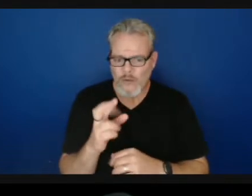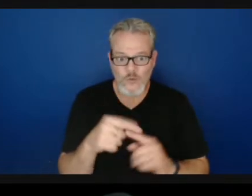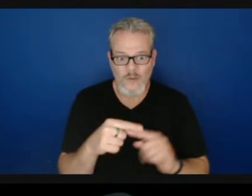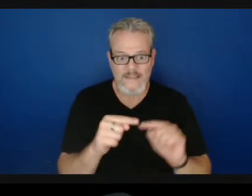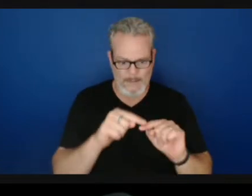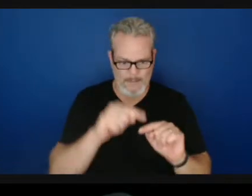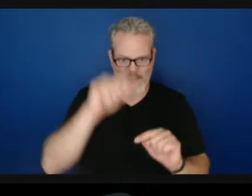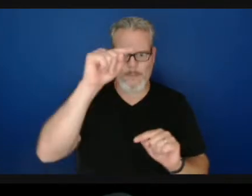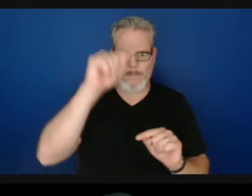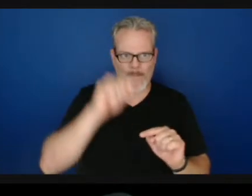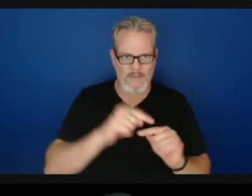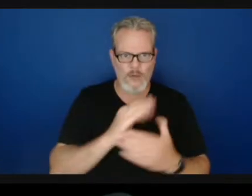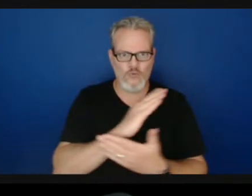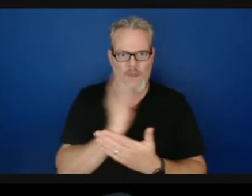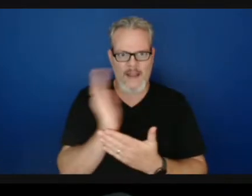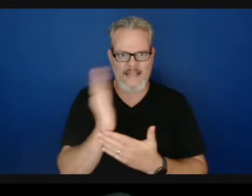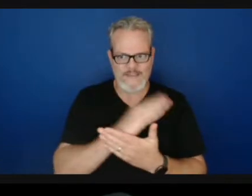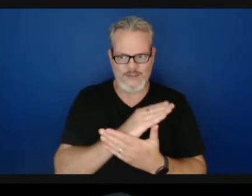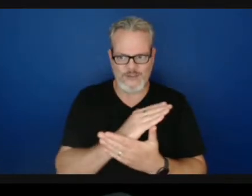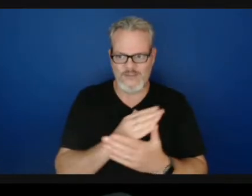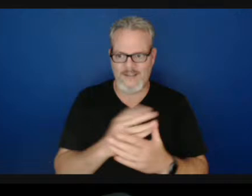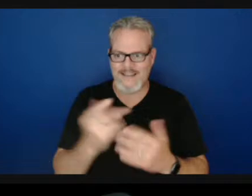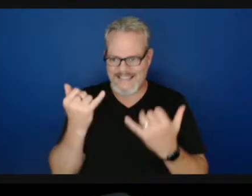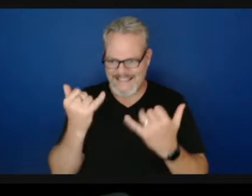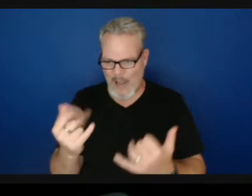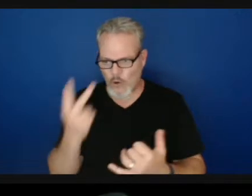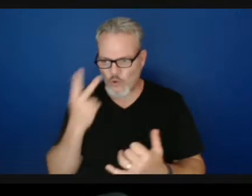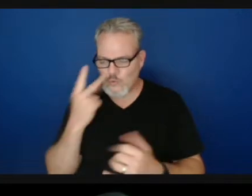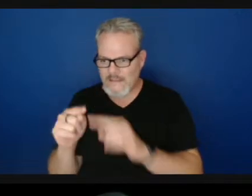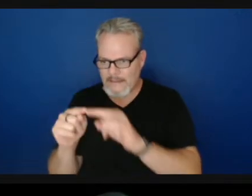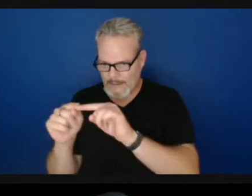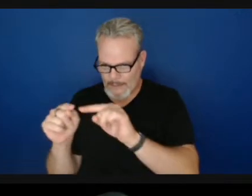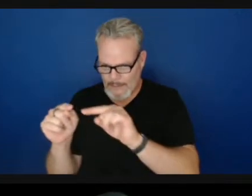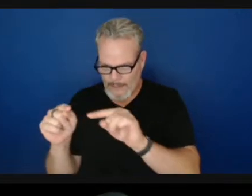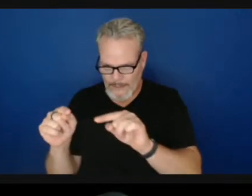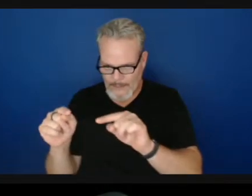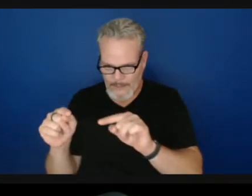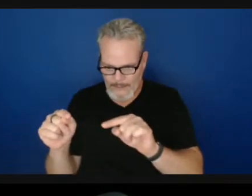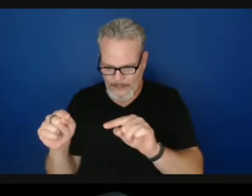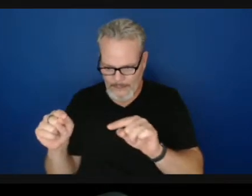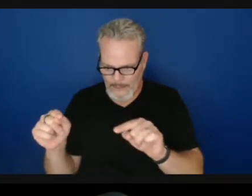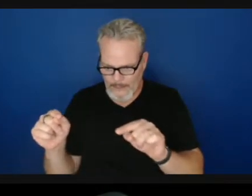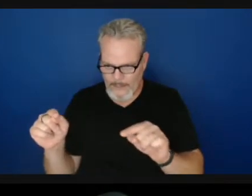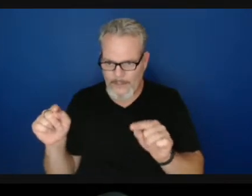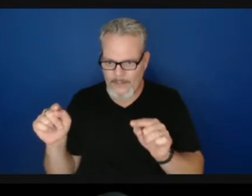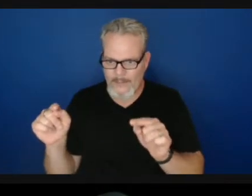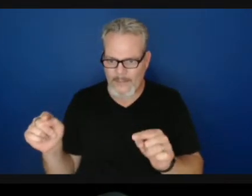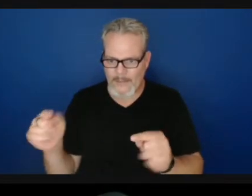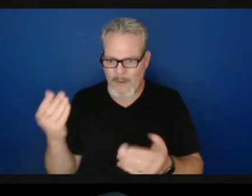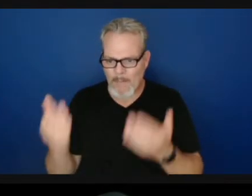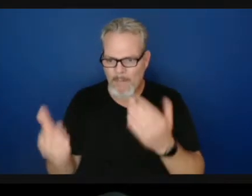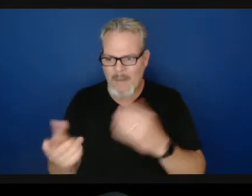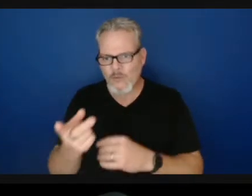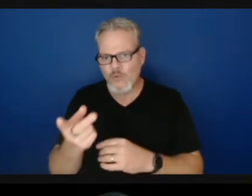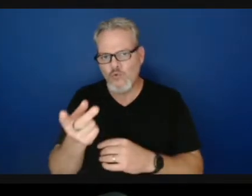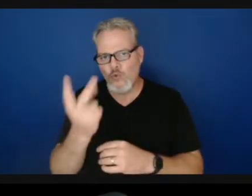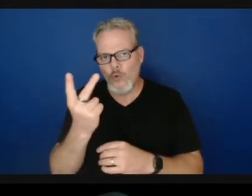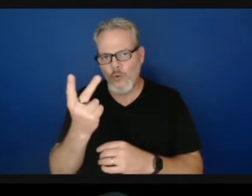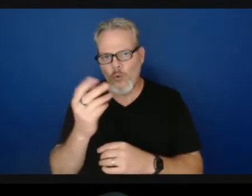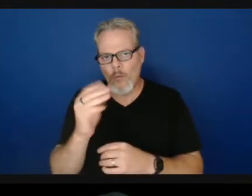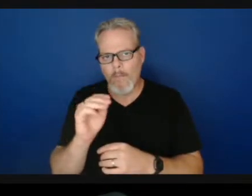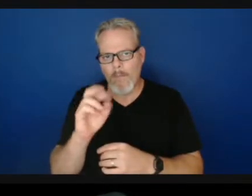normal. And in that context, you have to look at this range coming up here as a maybe 2 microradian increase that we're